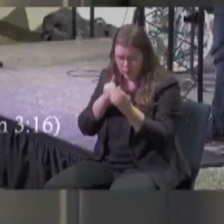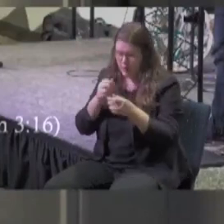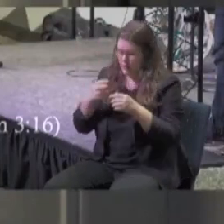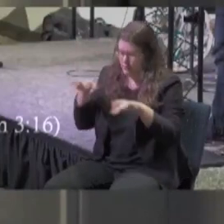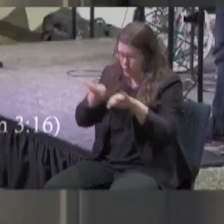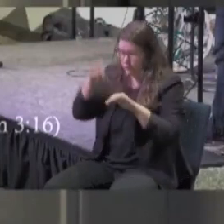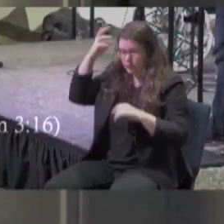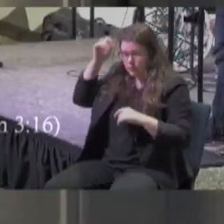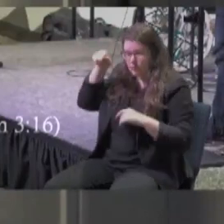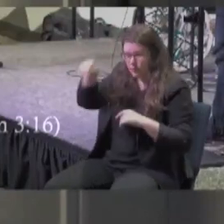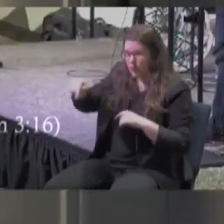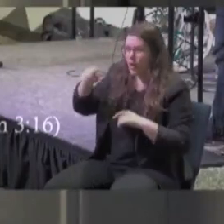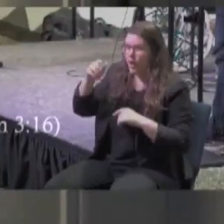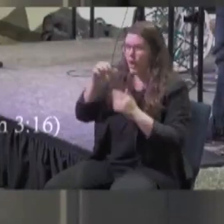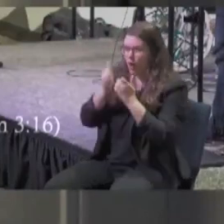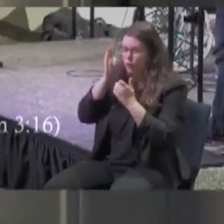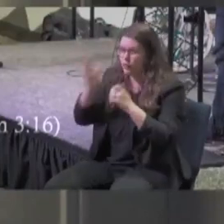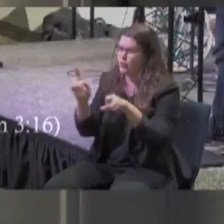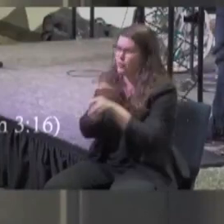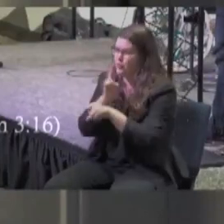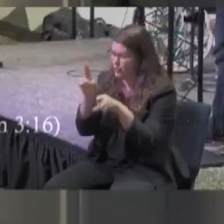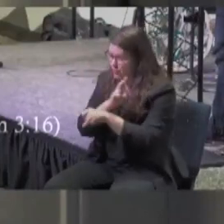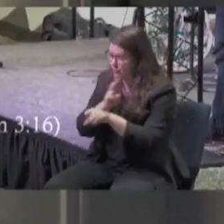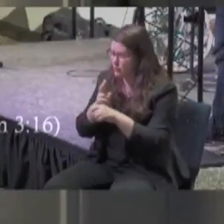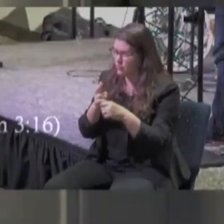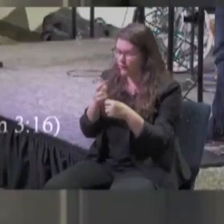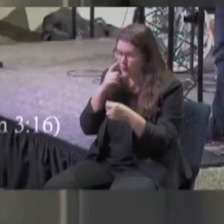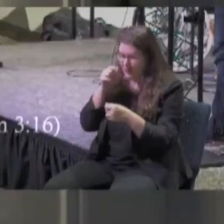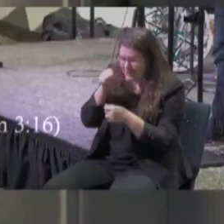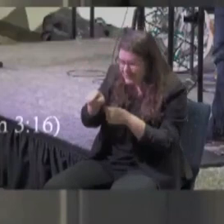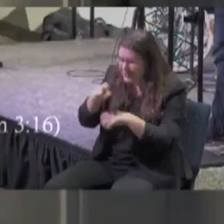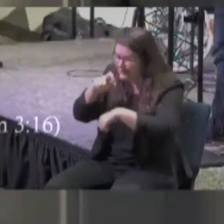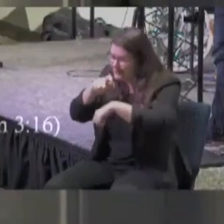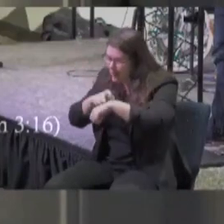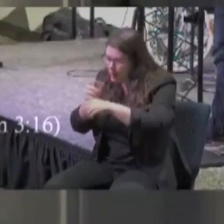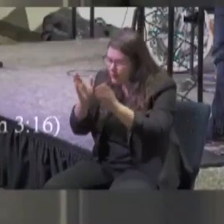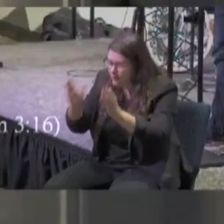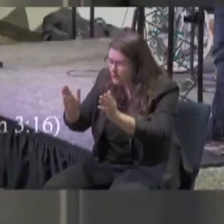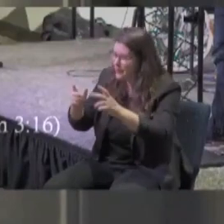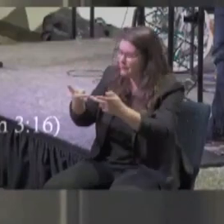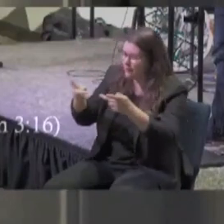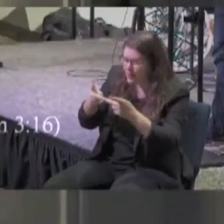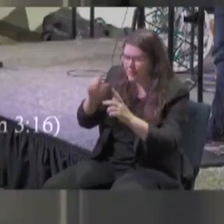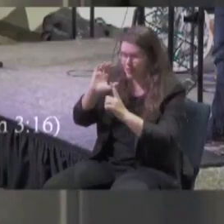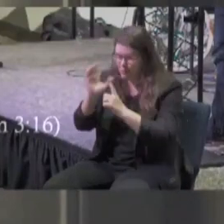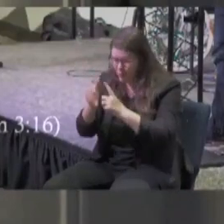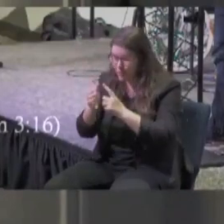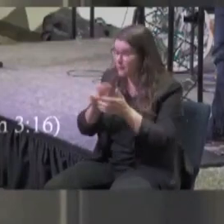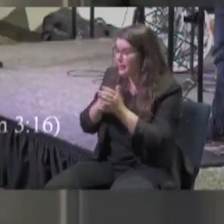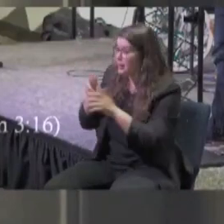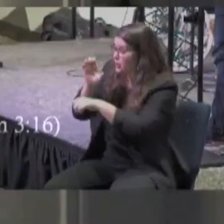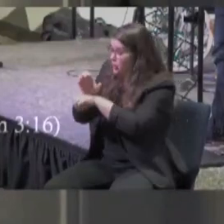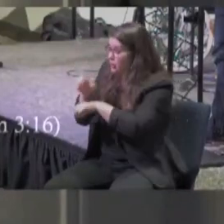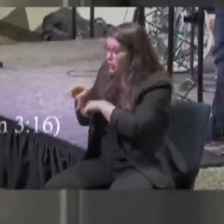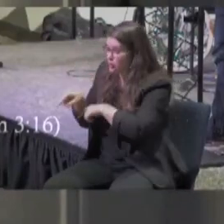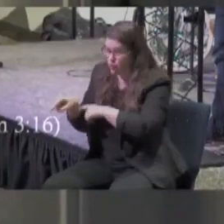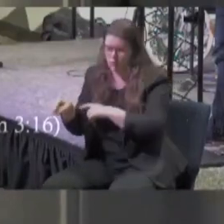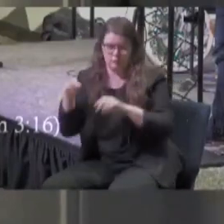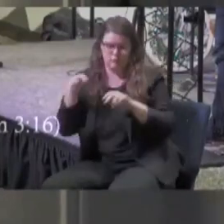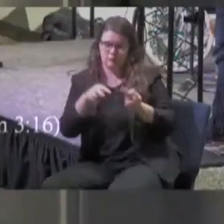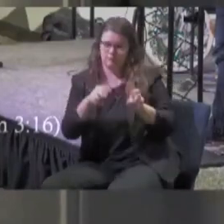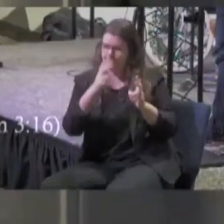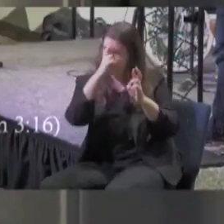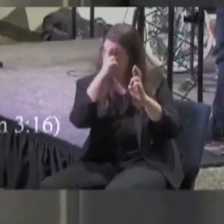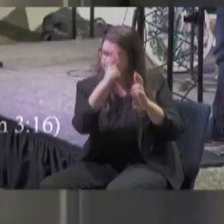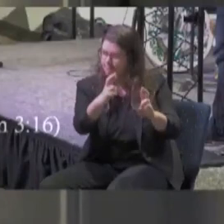time and place and culture, which have been considered inspired and canonized by the church, and which now carry with them the